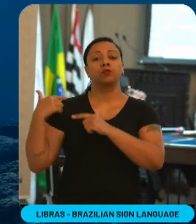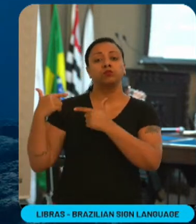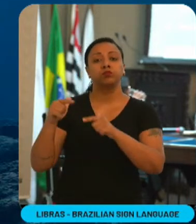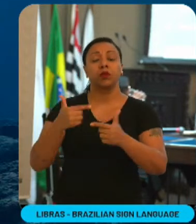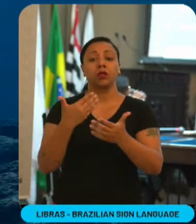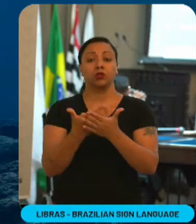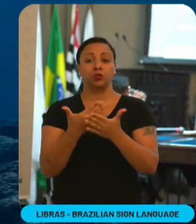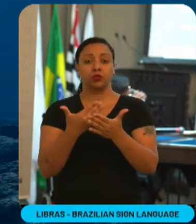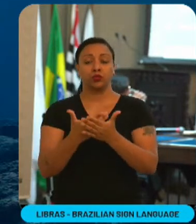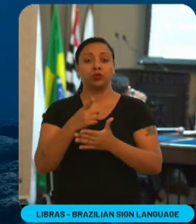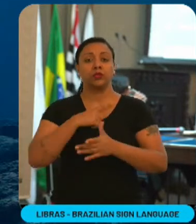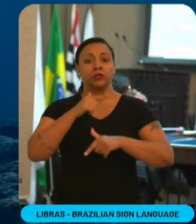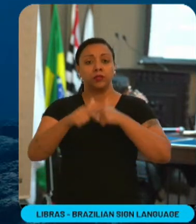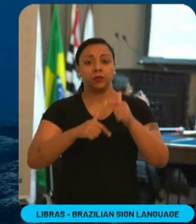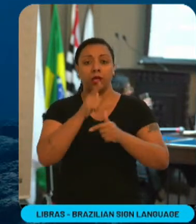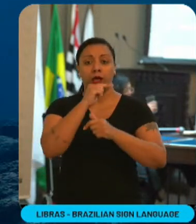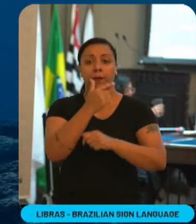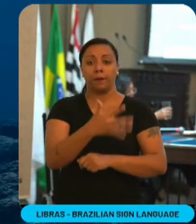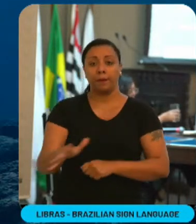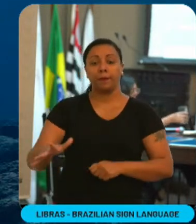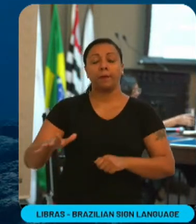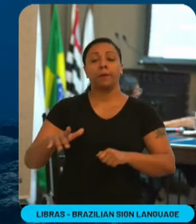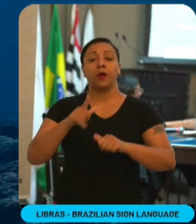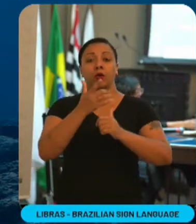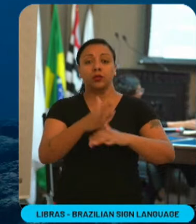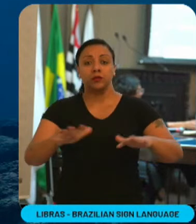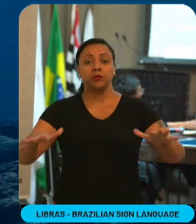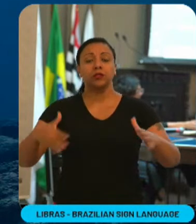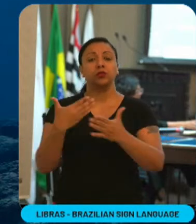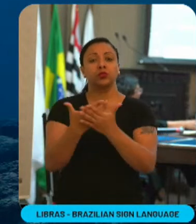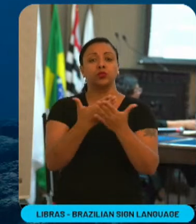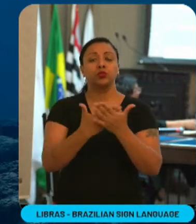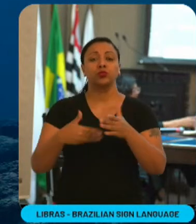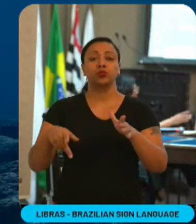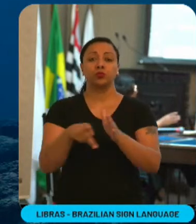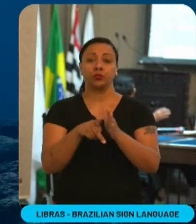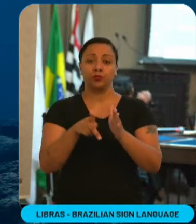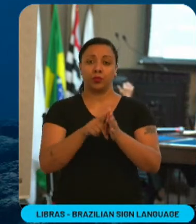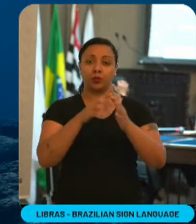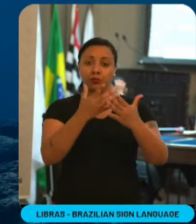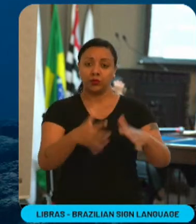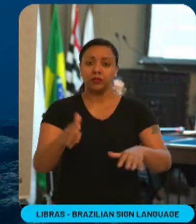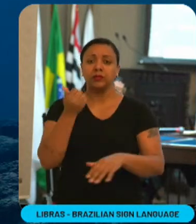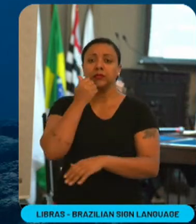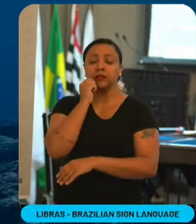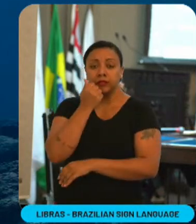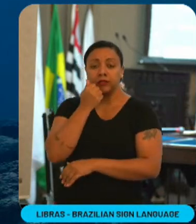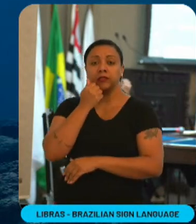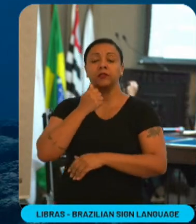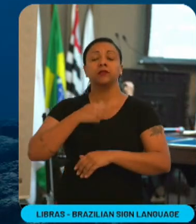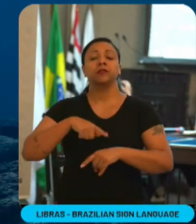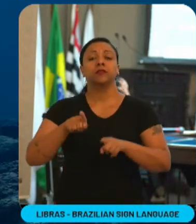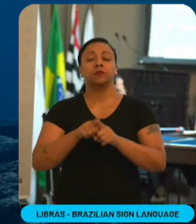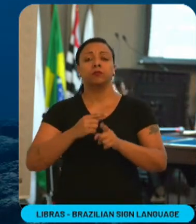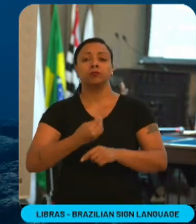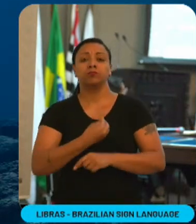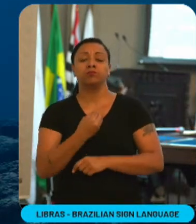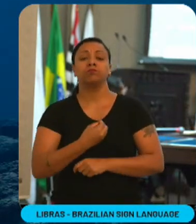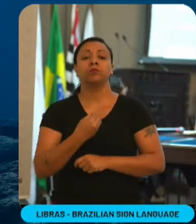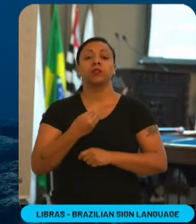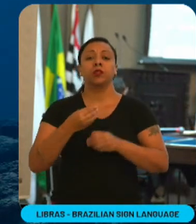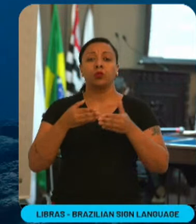absent. Traditionally, the studies that work with ocean are oceanography,